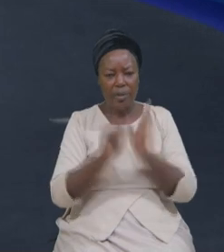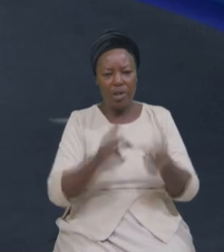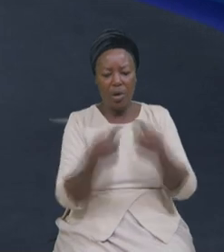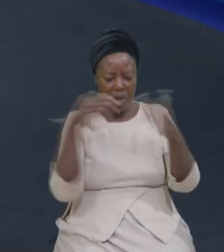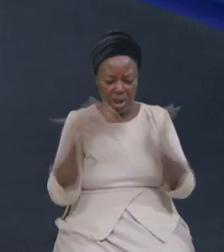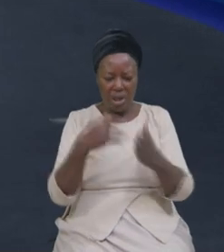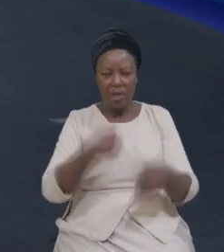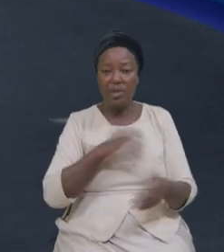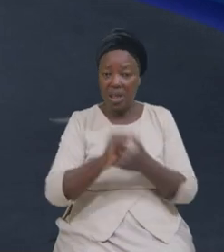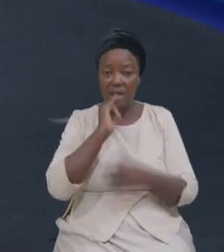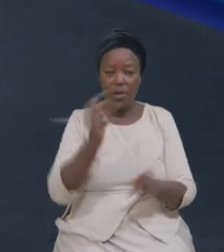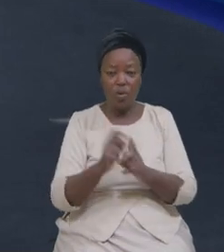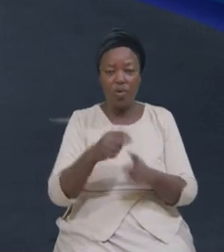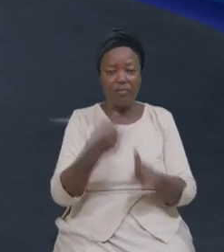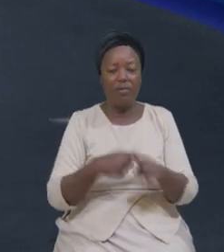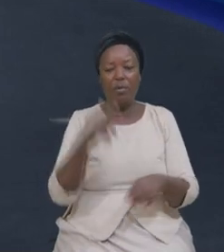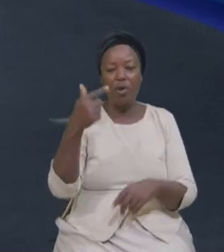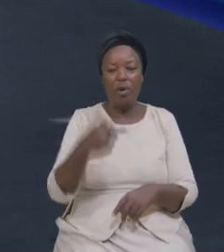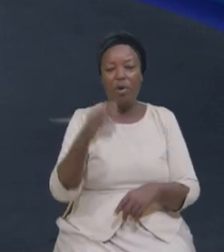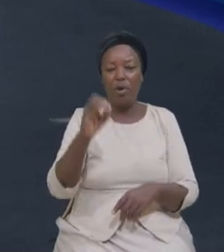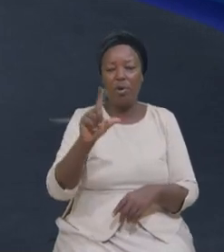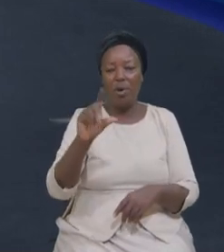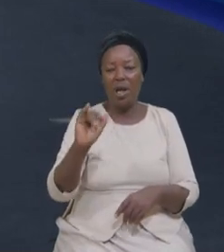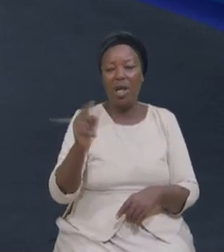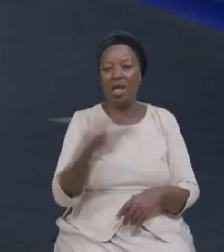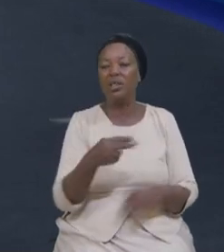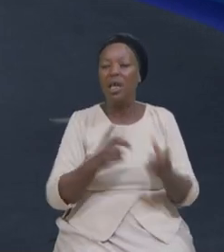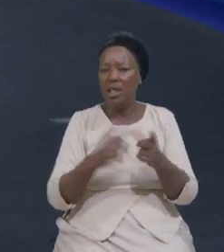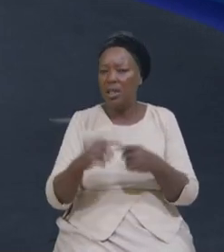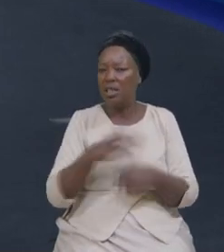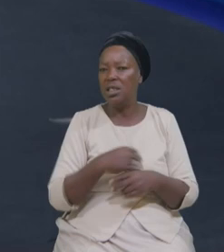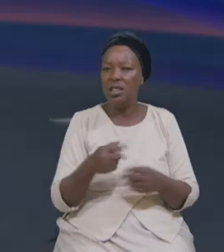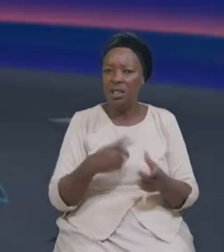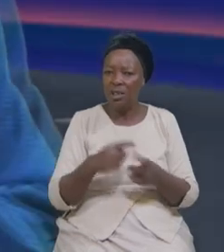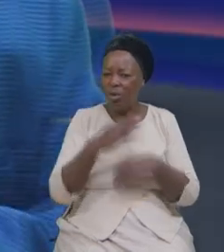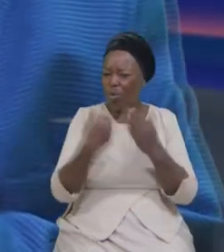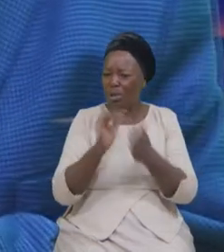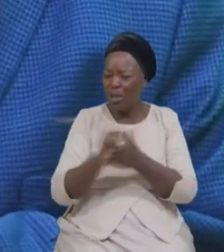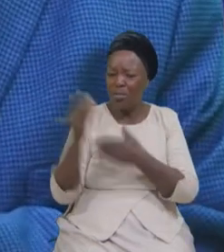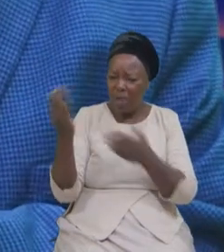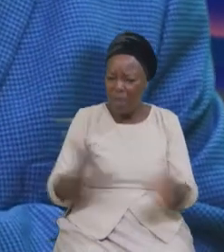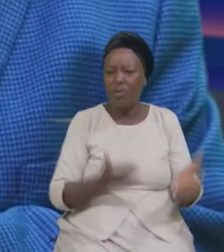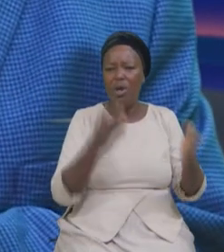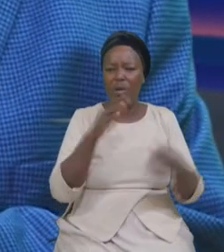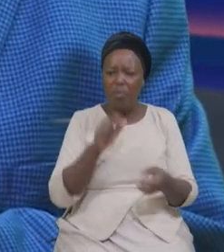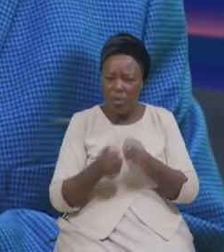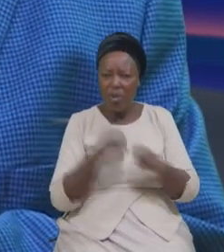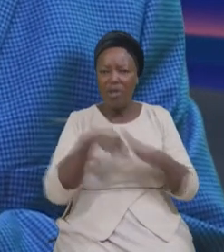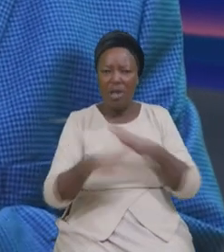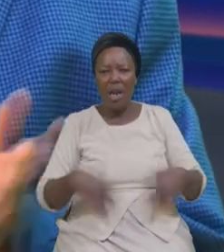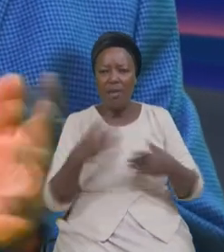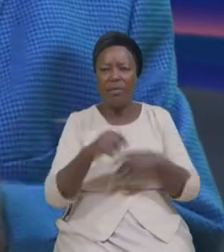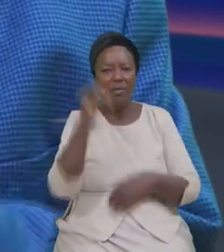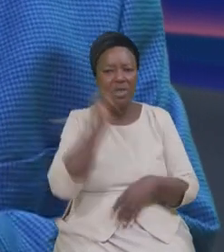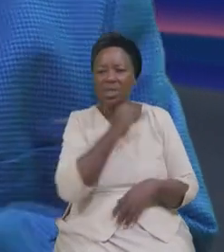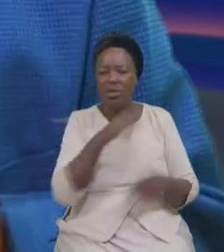bragged and boasted, you think everything was over. Then so if you check up your life, there might be a day of trial, a